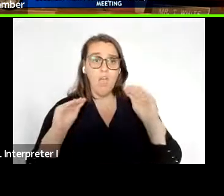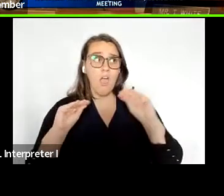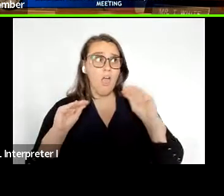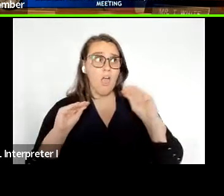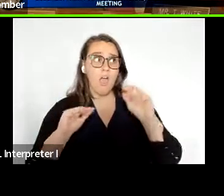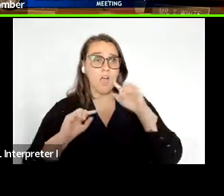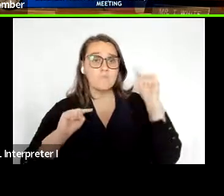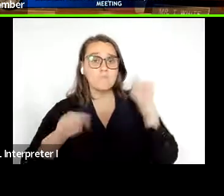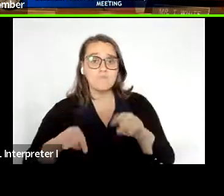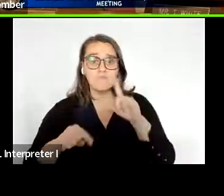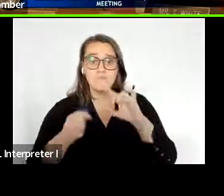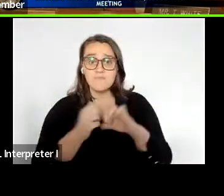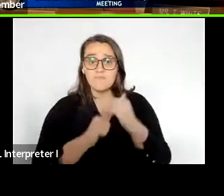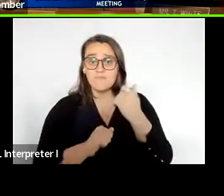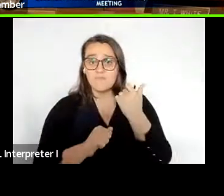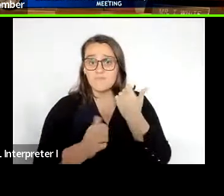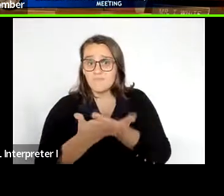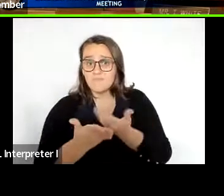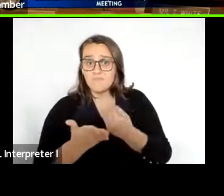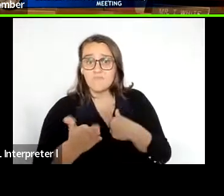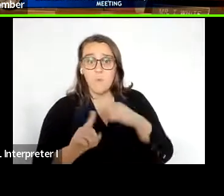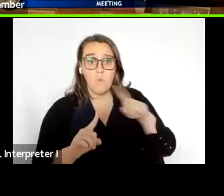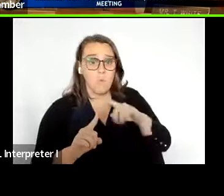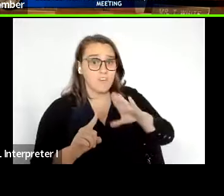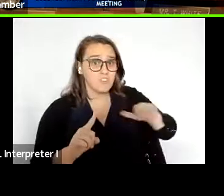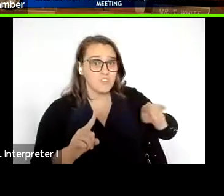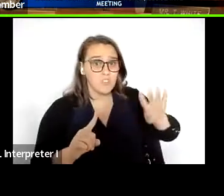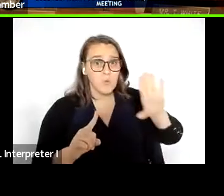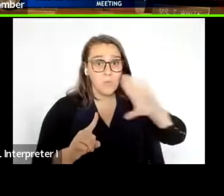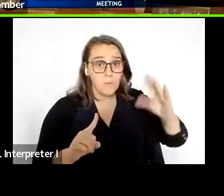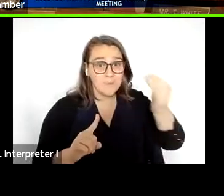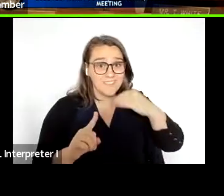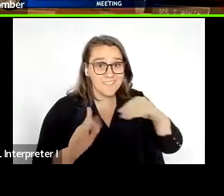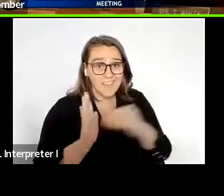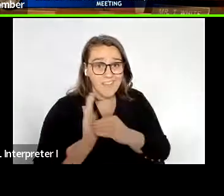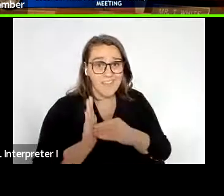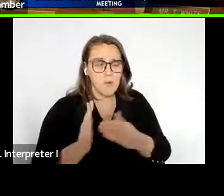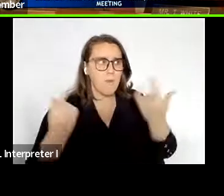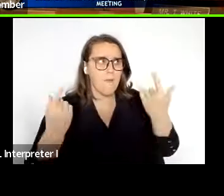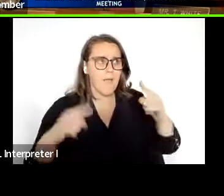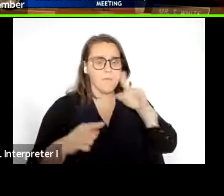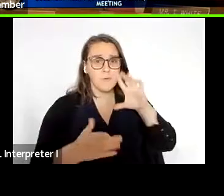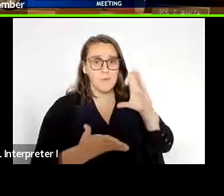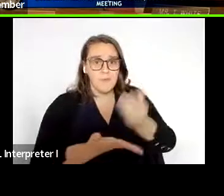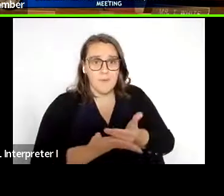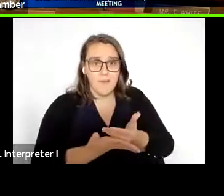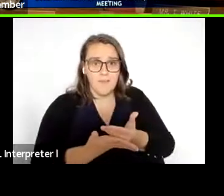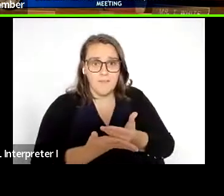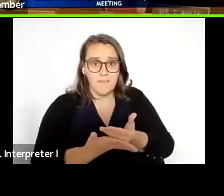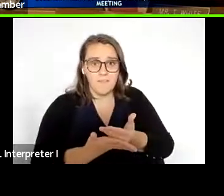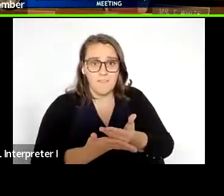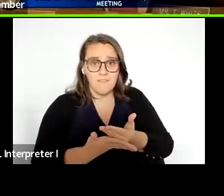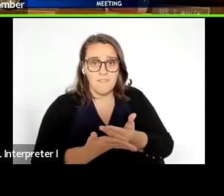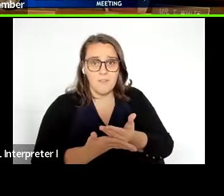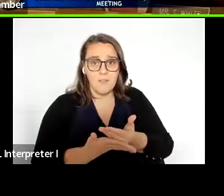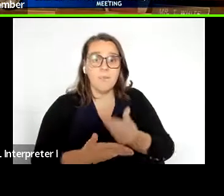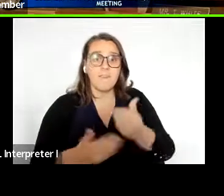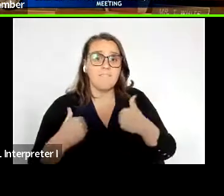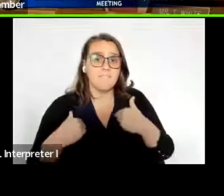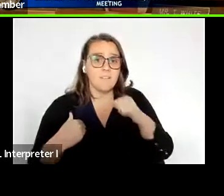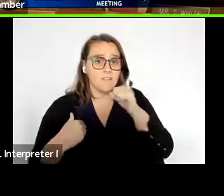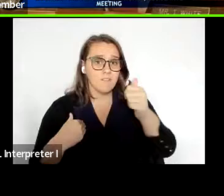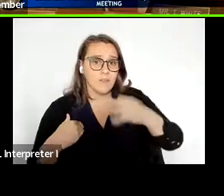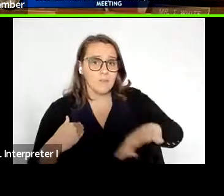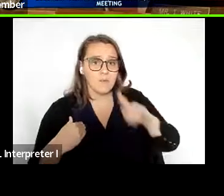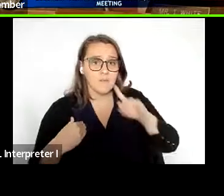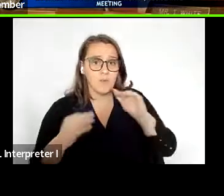get there, when their child's next meal will be, and what will be waiting for them upon their arrival. We have nonprofit organizations who've